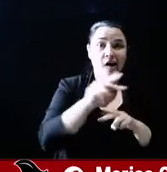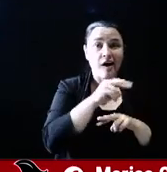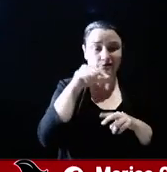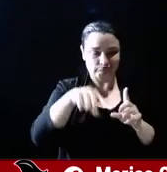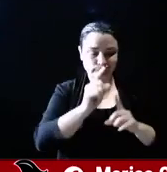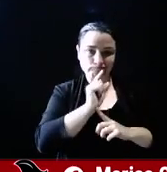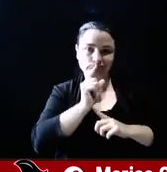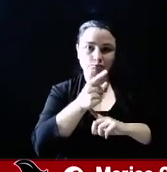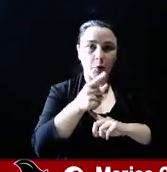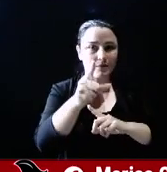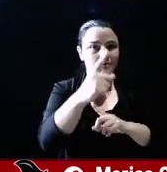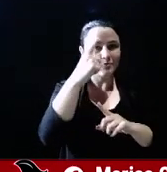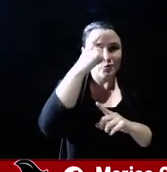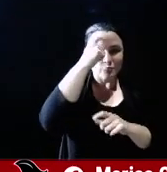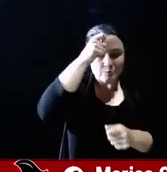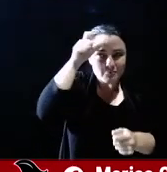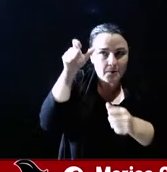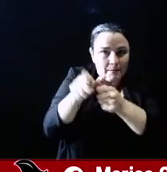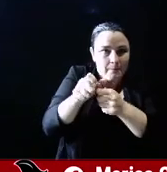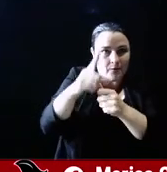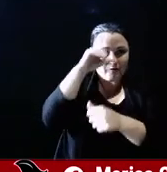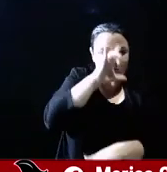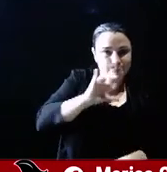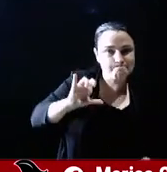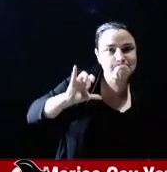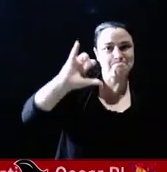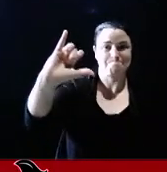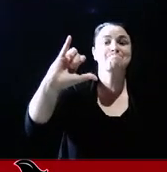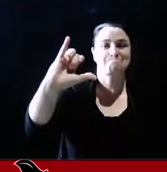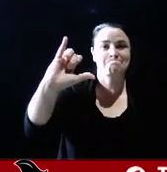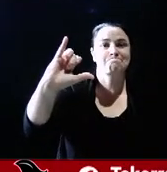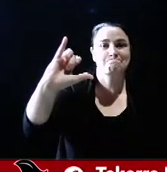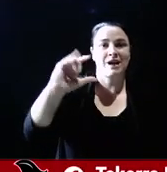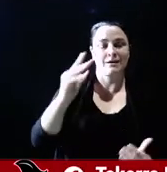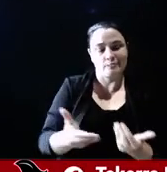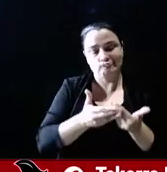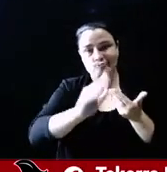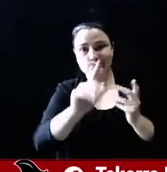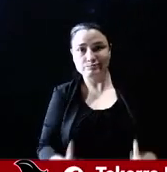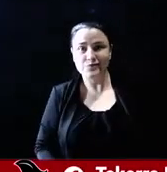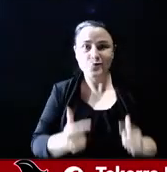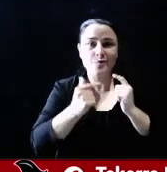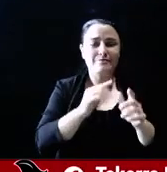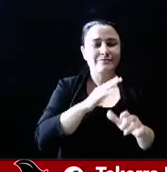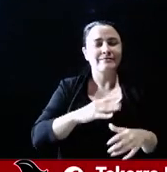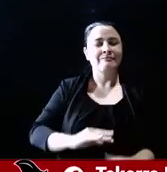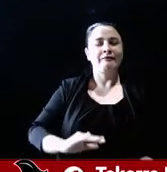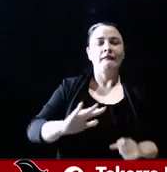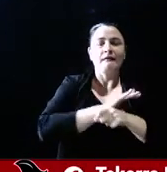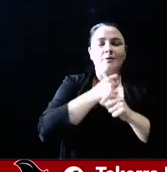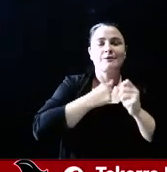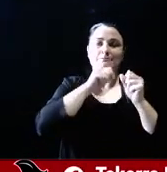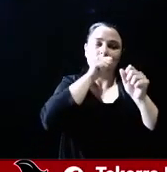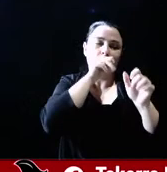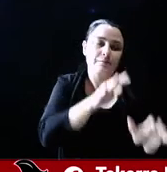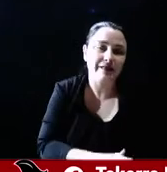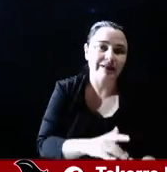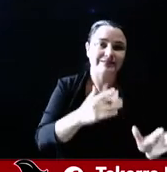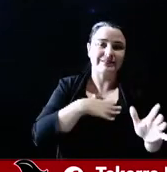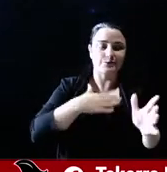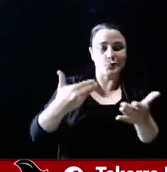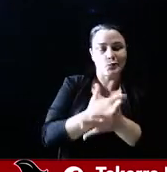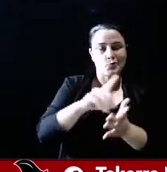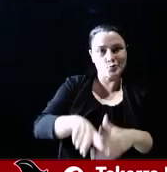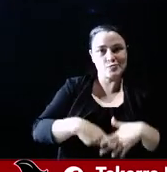moment that you'll always remember. May the rest of your life be filled with blessings, new beginnings, and hope. God's be the class